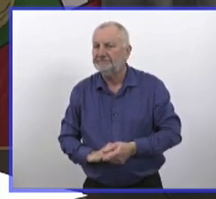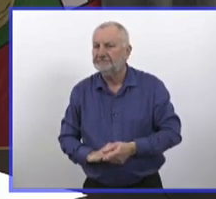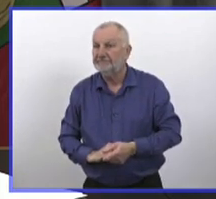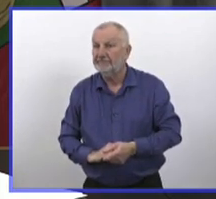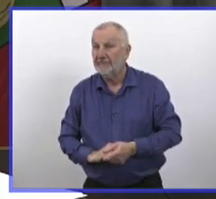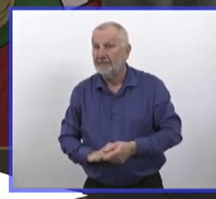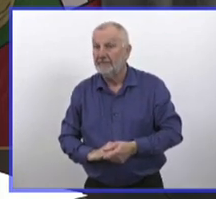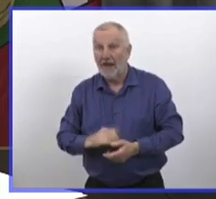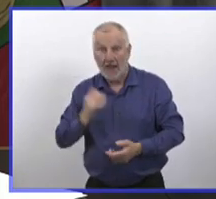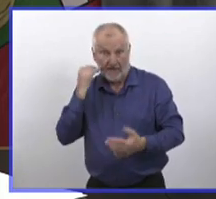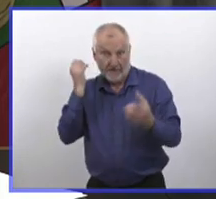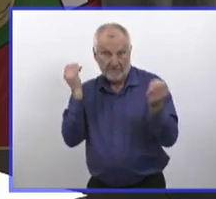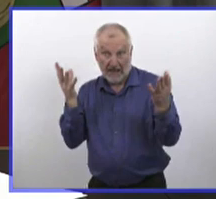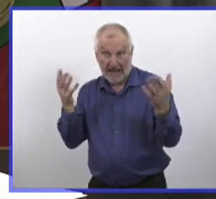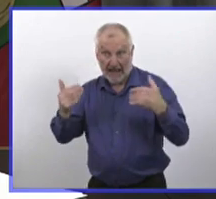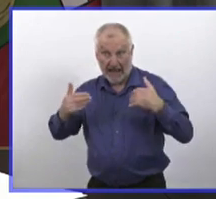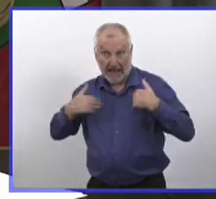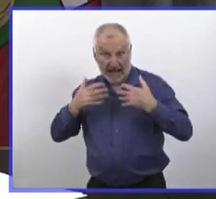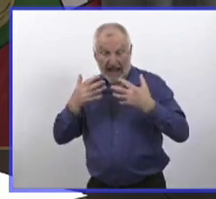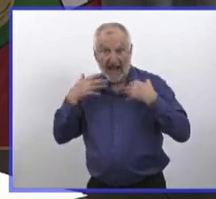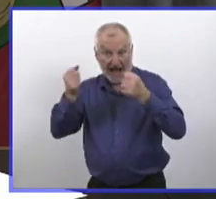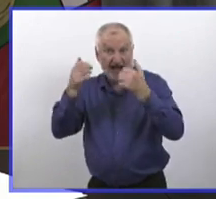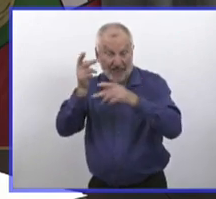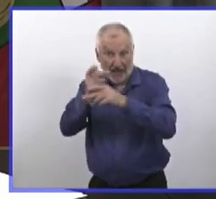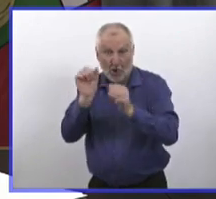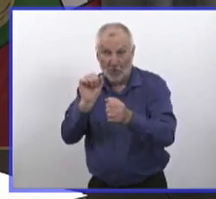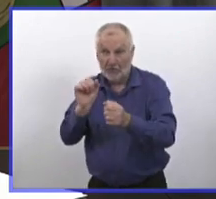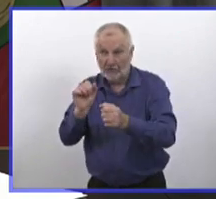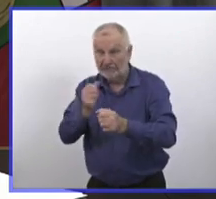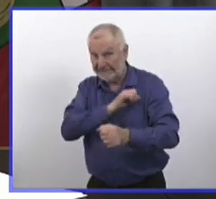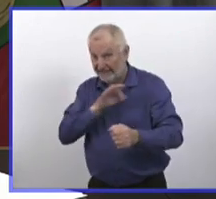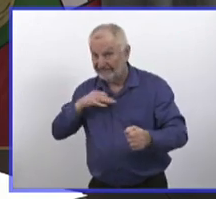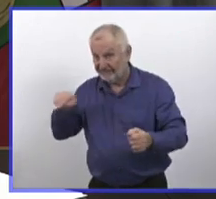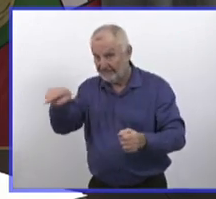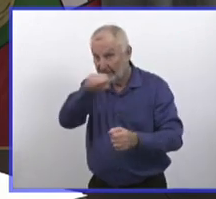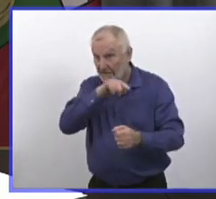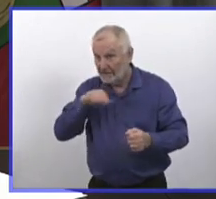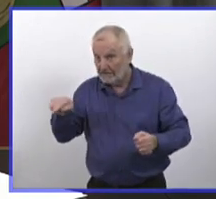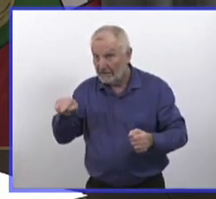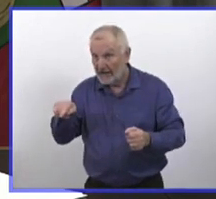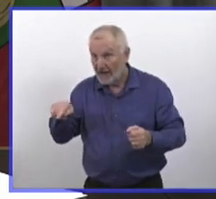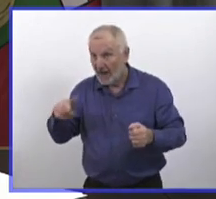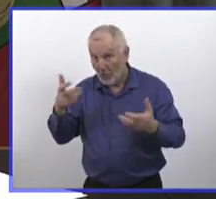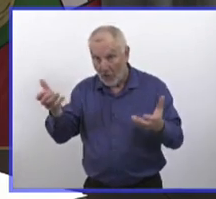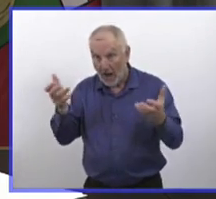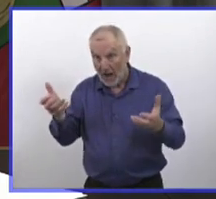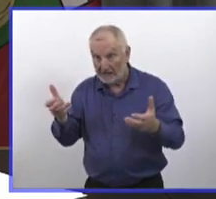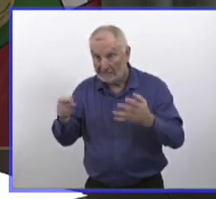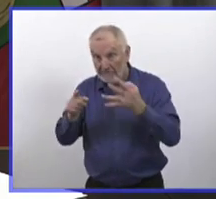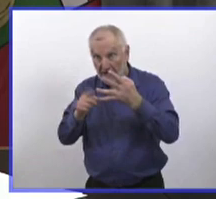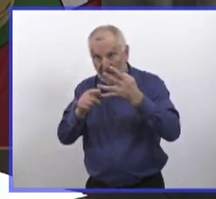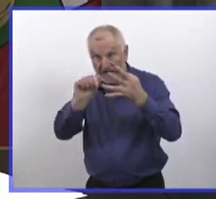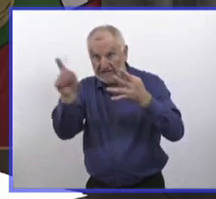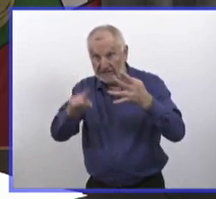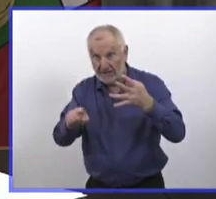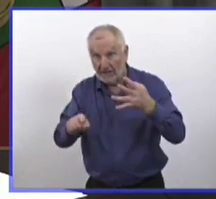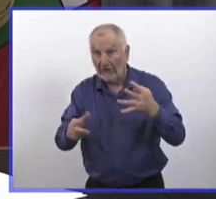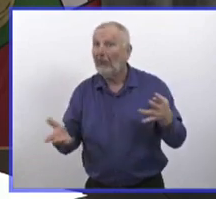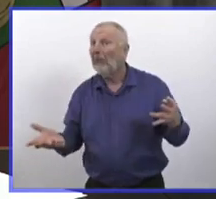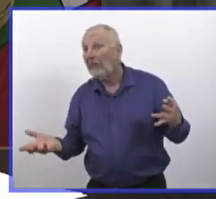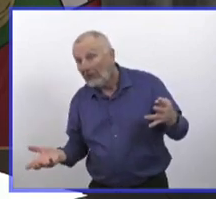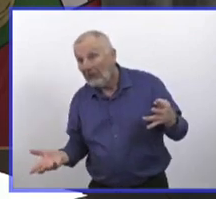providers elect to move to AstraZeneca, it would just mean we can move down in ages that much faster with